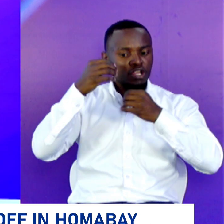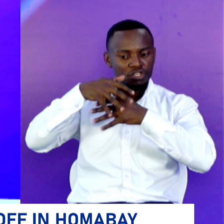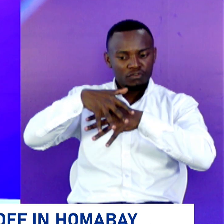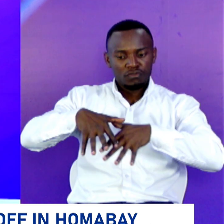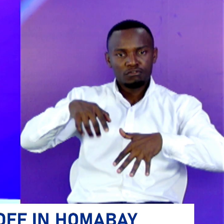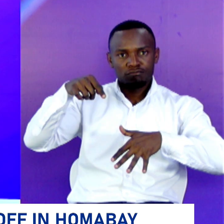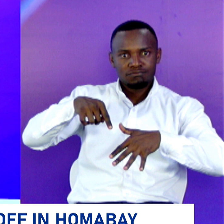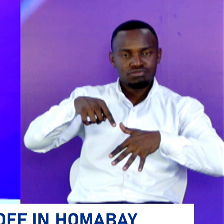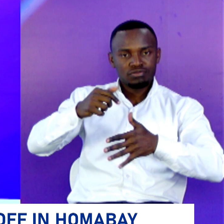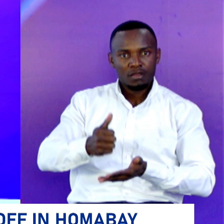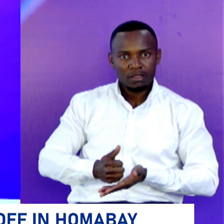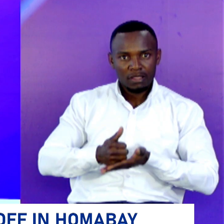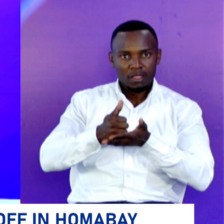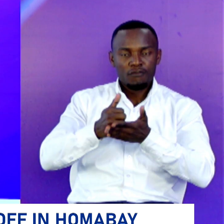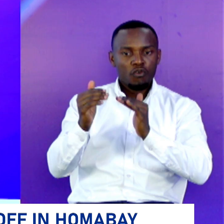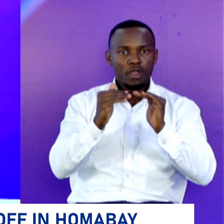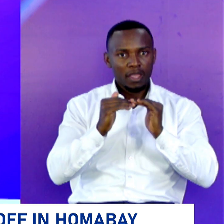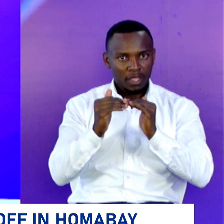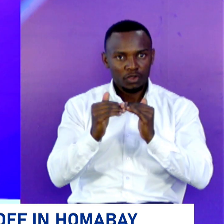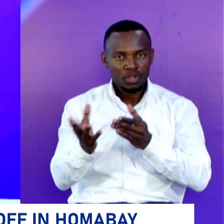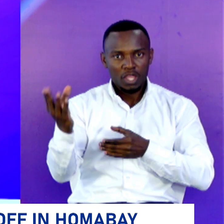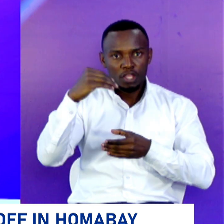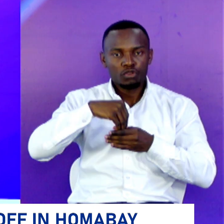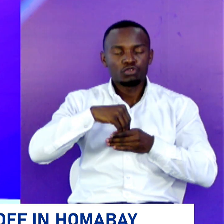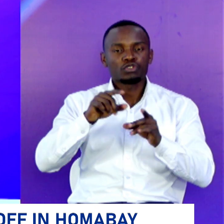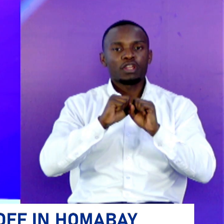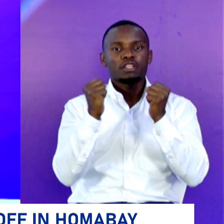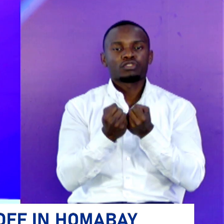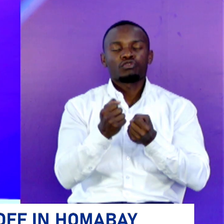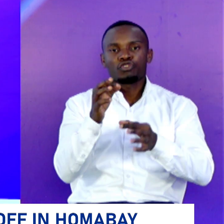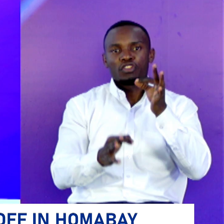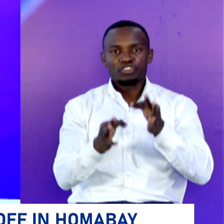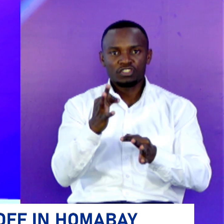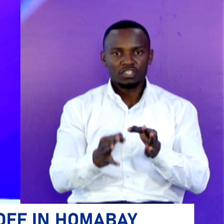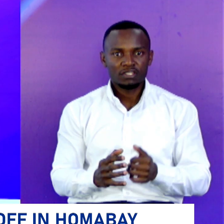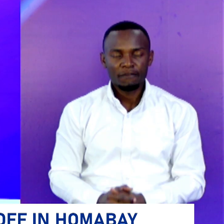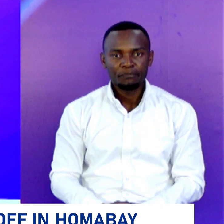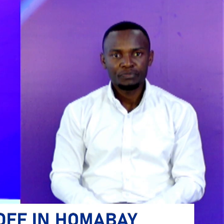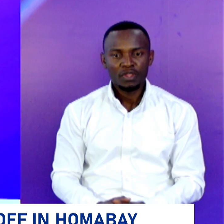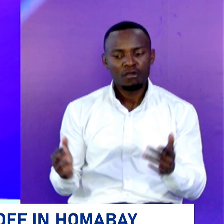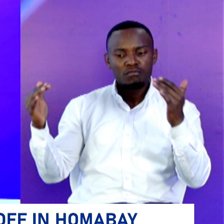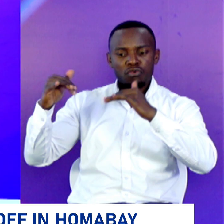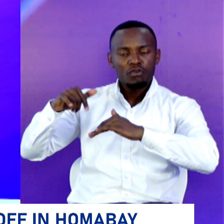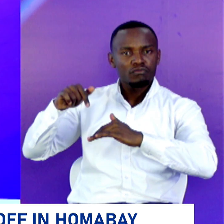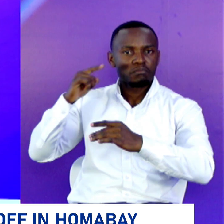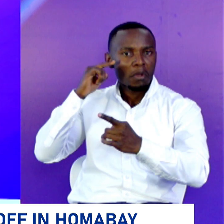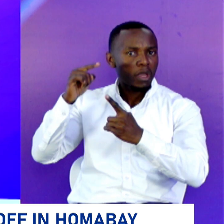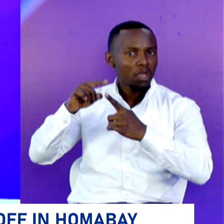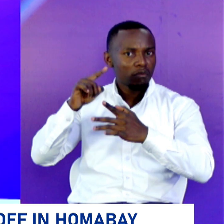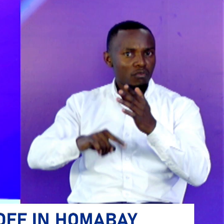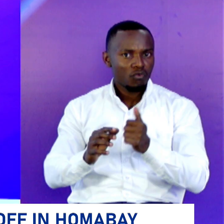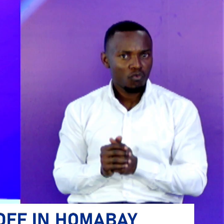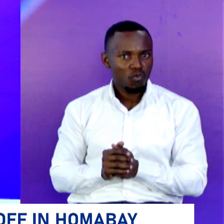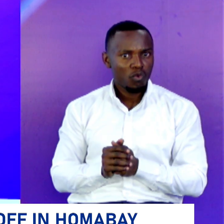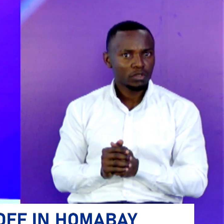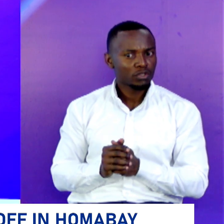Catalyst for Equity, Inclusion, and Social Justice. The forum aims to assess the role of